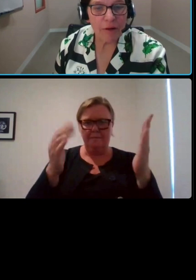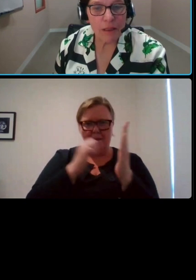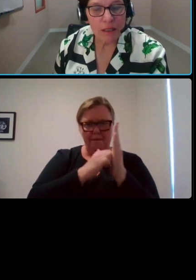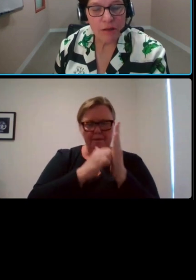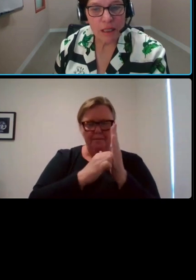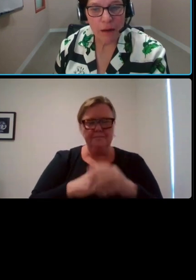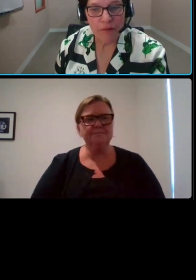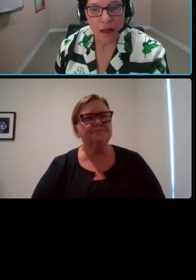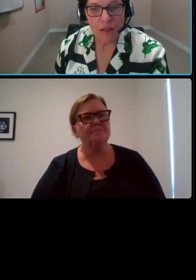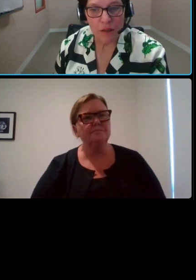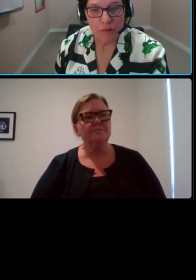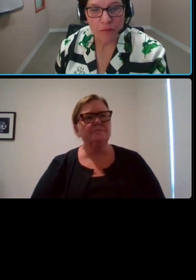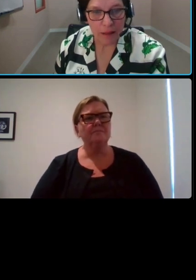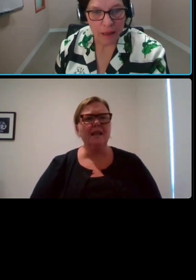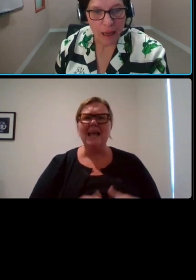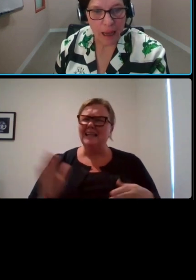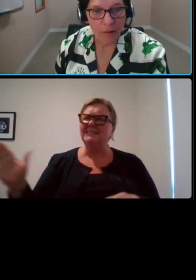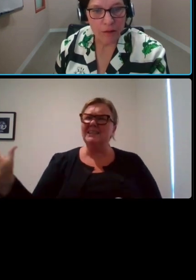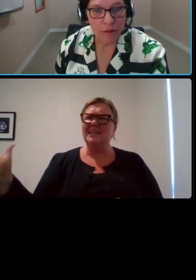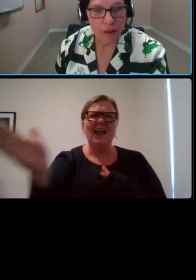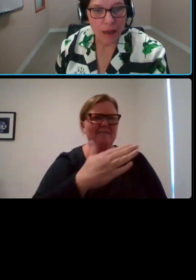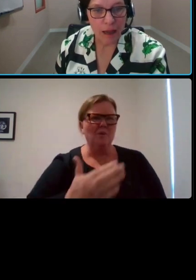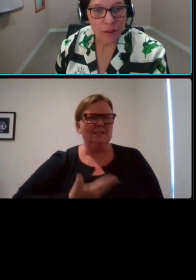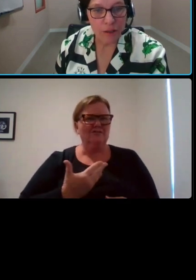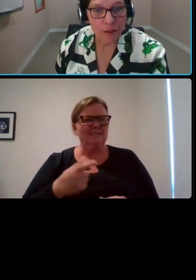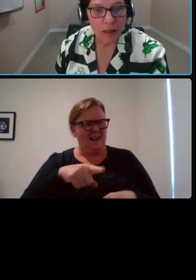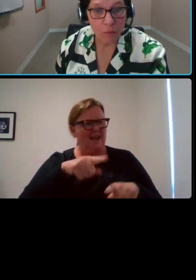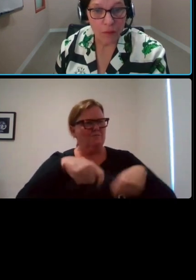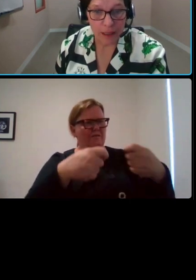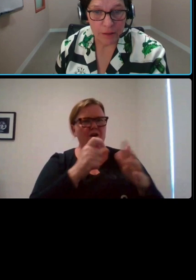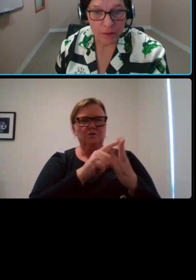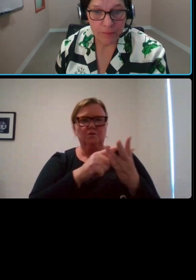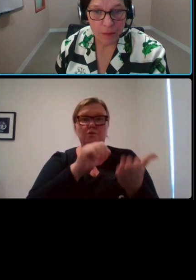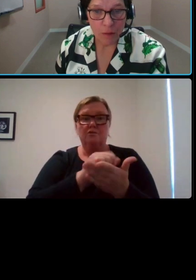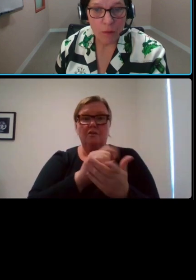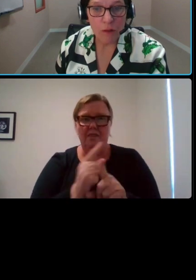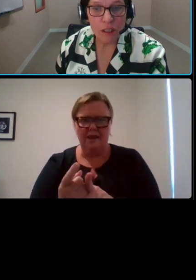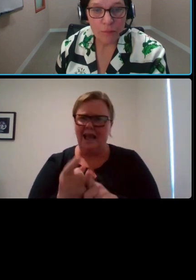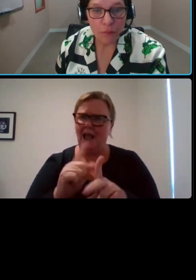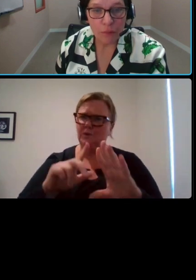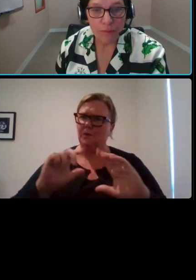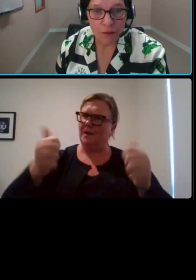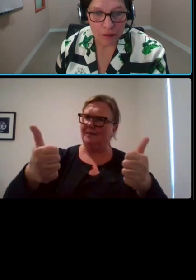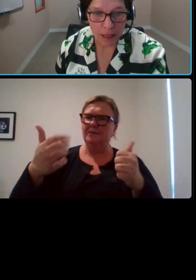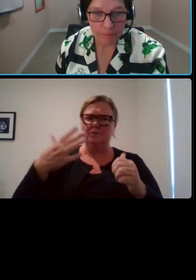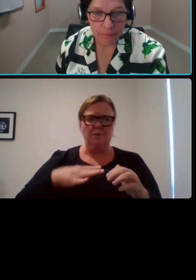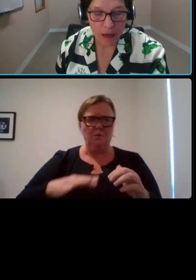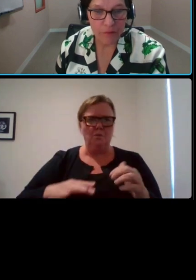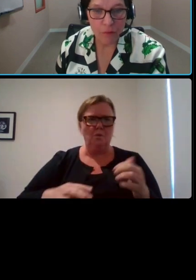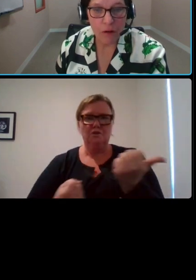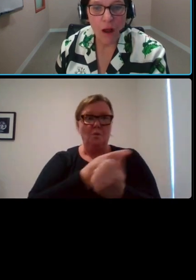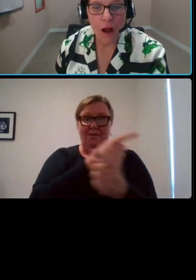It is in everyone's interest that our providers do the right thing and do well in what they do. We want to support them to do